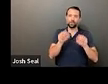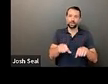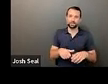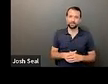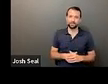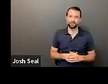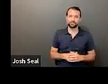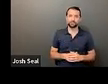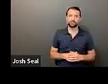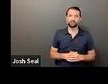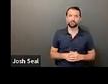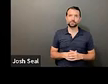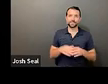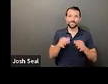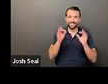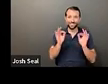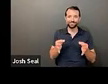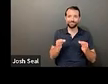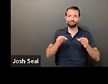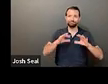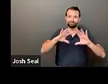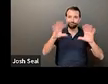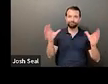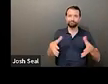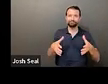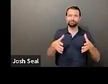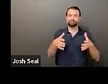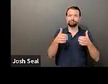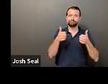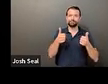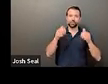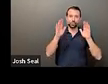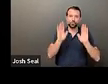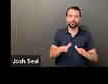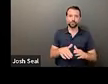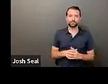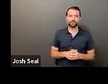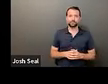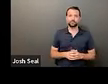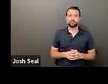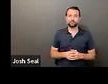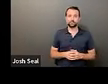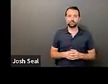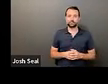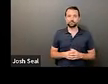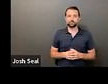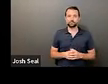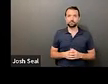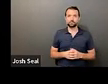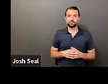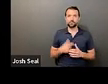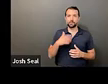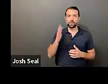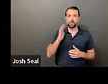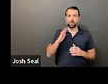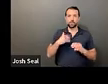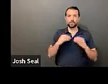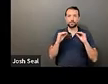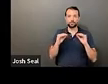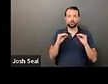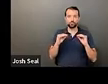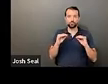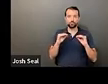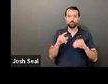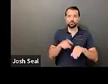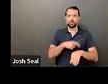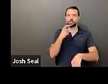merrier. Absolutely. Thank you, Julie. So, you know, when I used to teach, and I taught for a long time, I sort